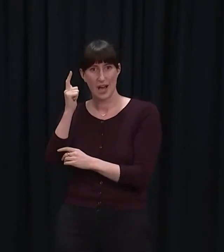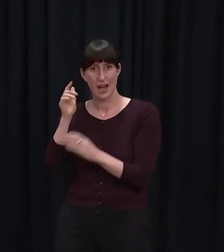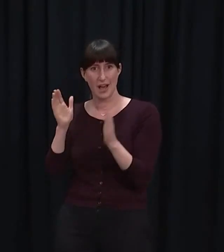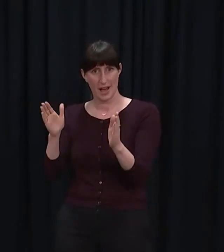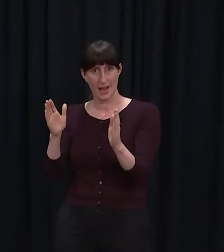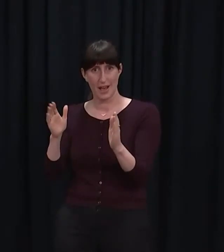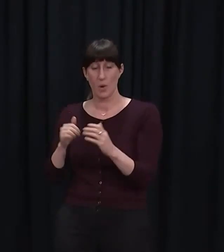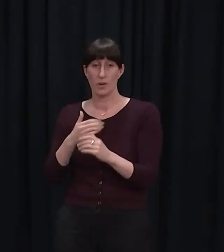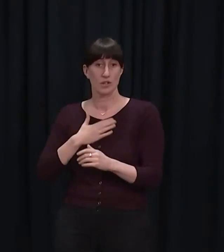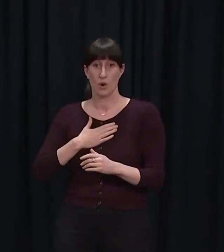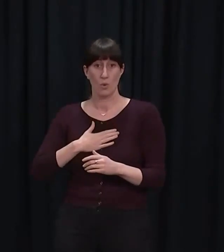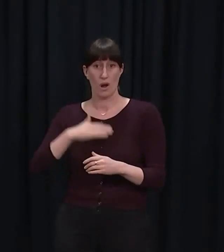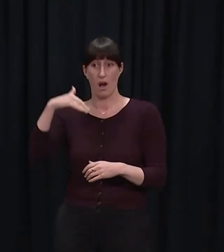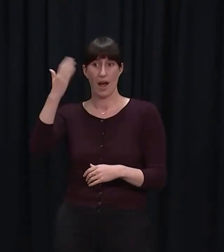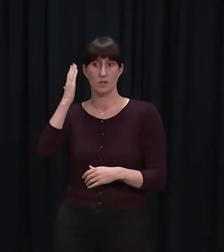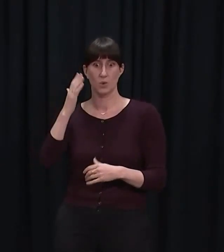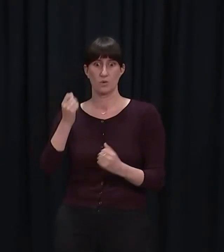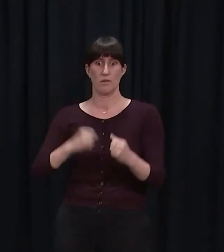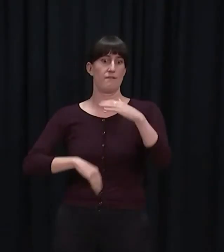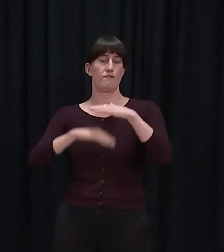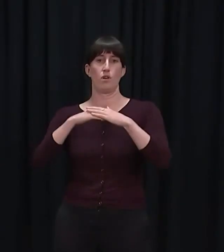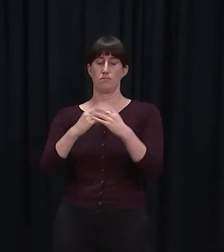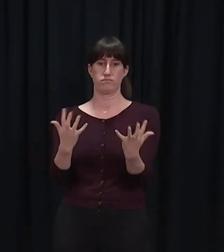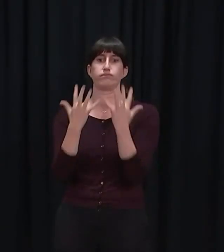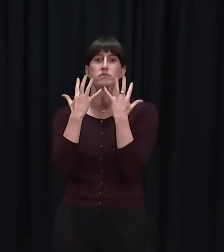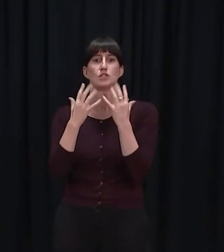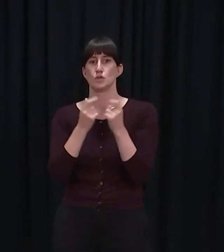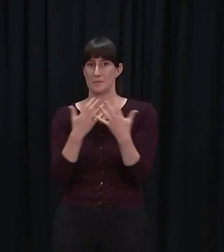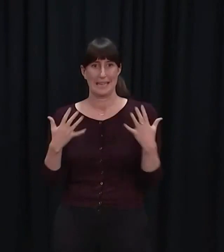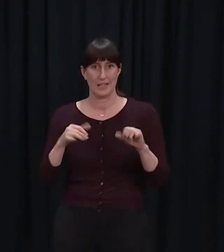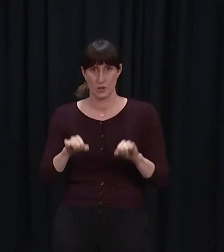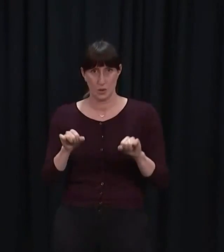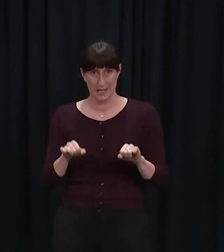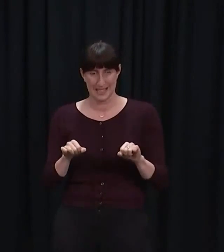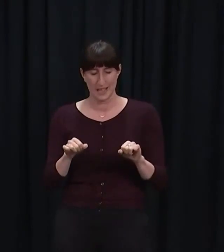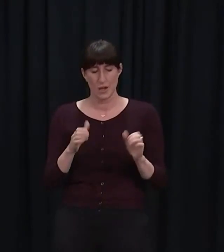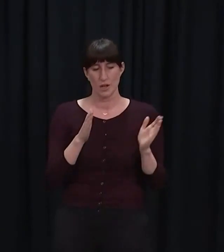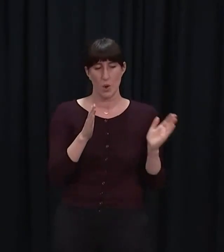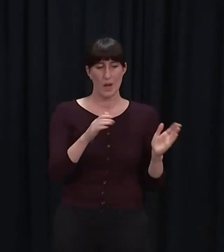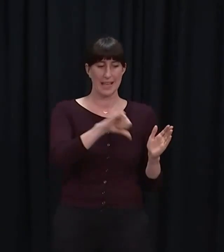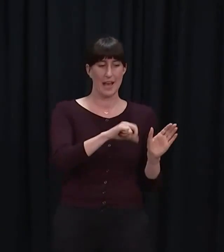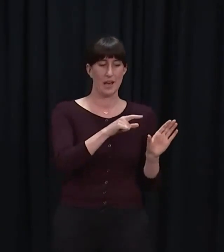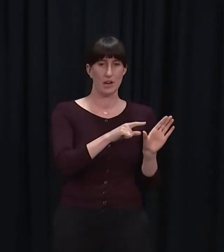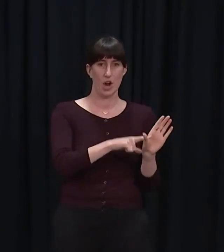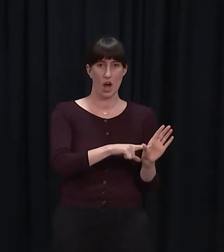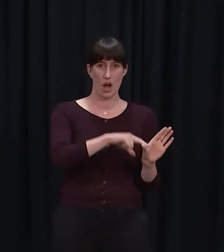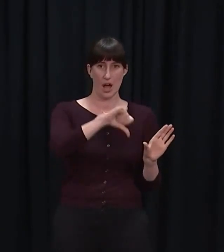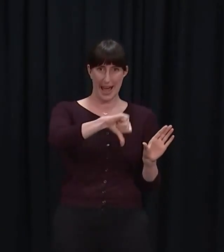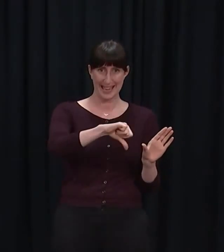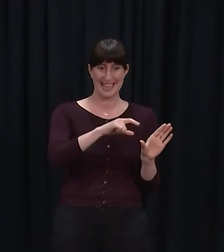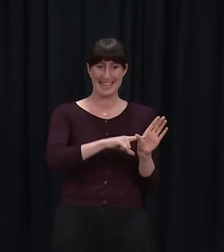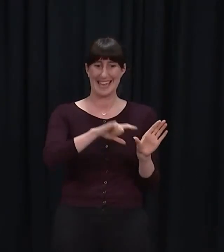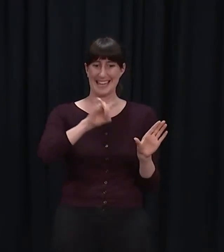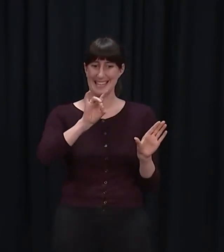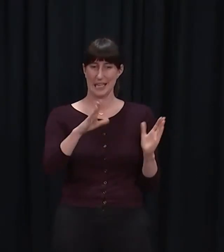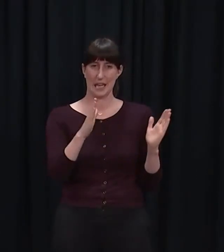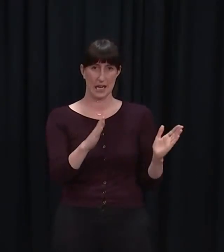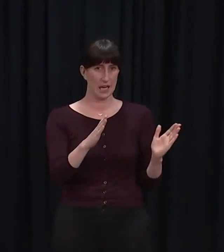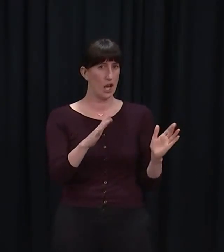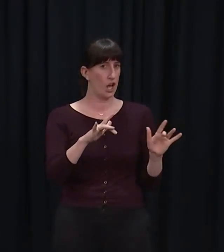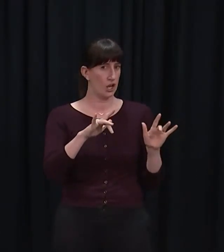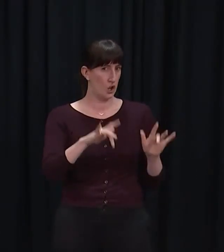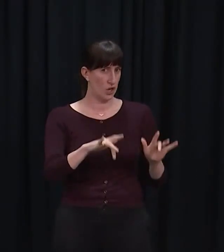high concentration numbers straight away. So we'll do a bit more work around that, and then we will come back with